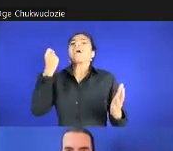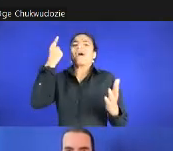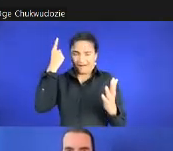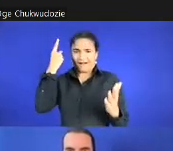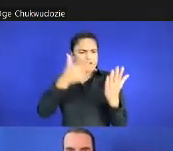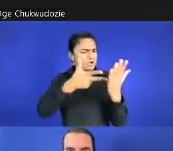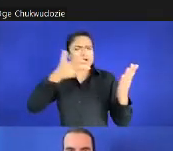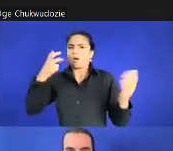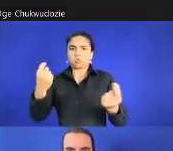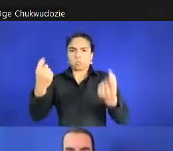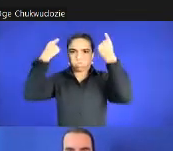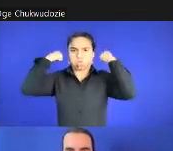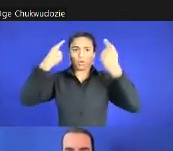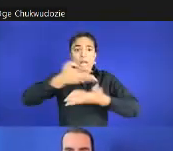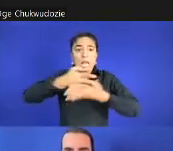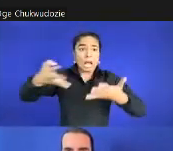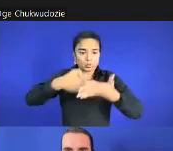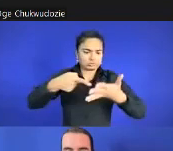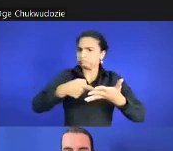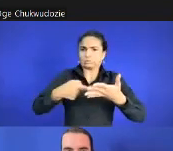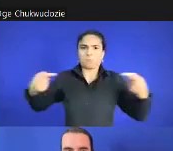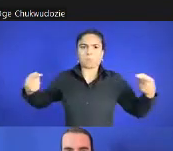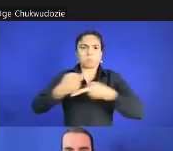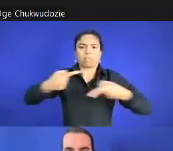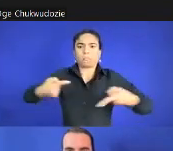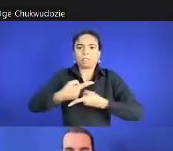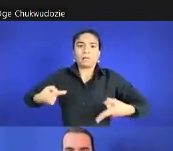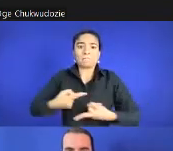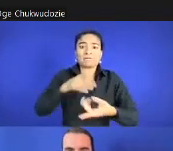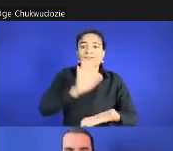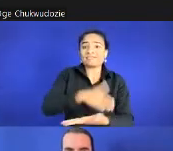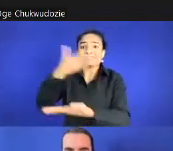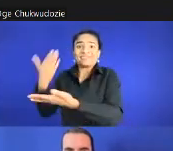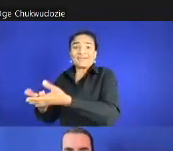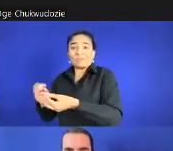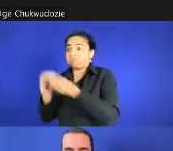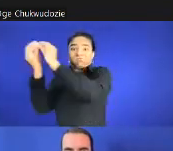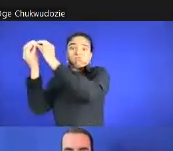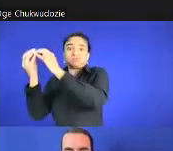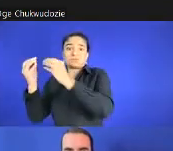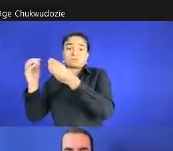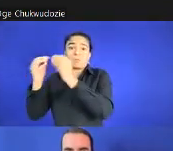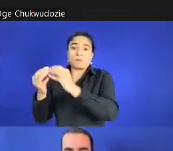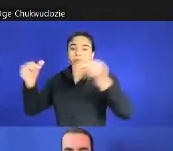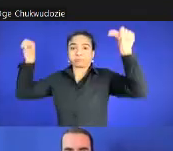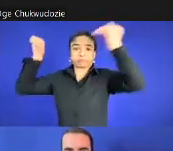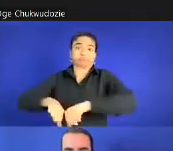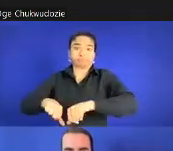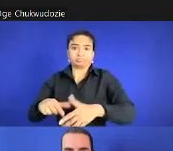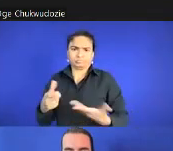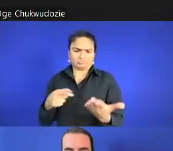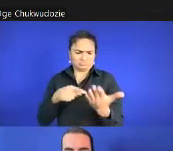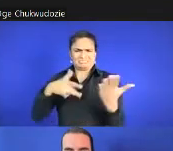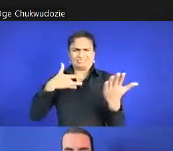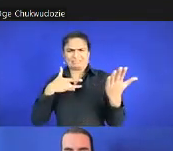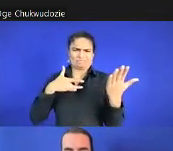opening the box, they will not use the suggestion box. We also have the help desk, where people go